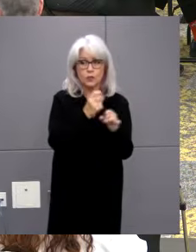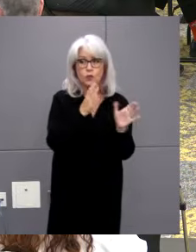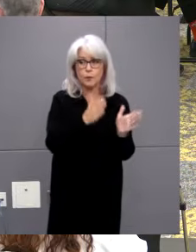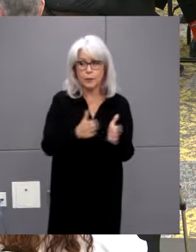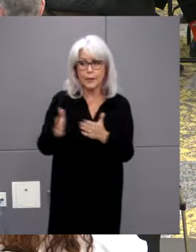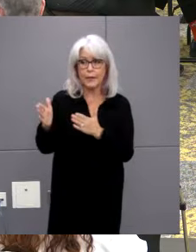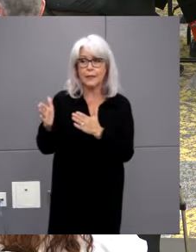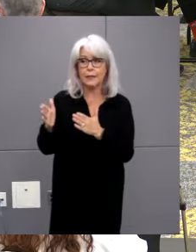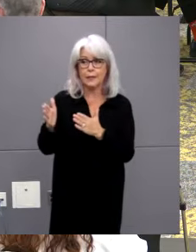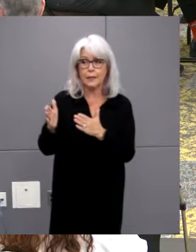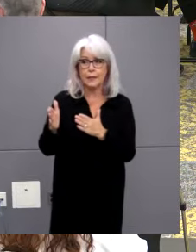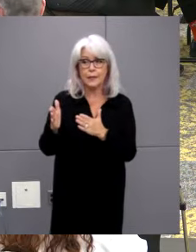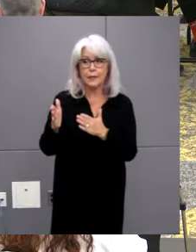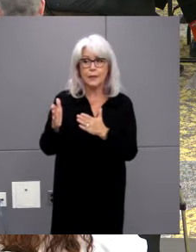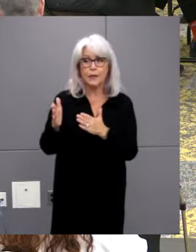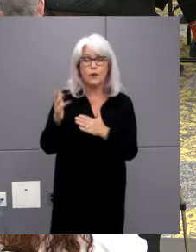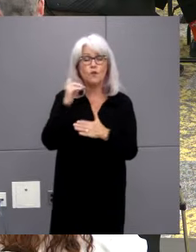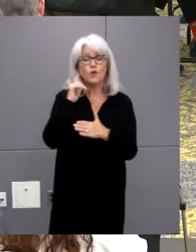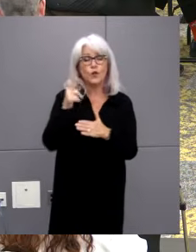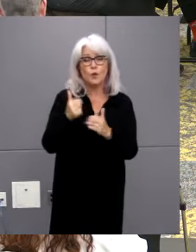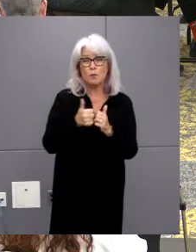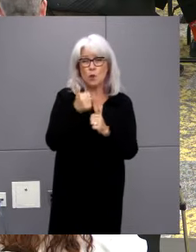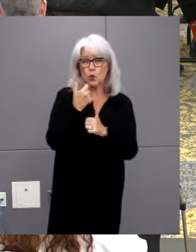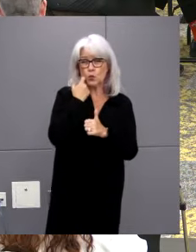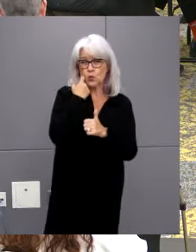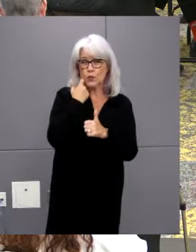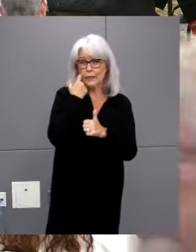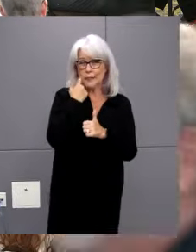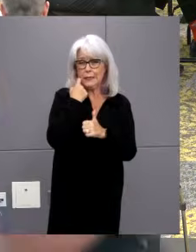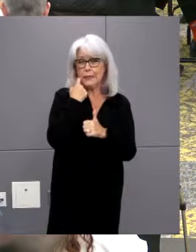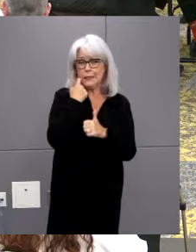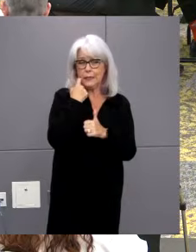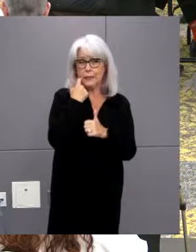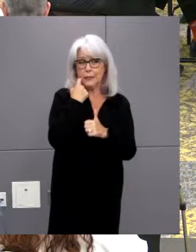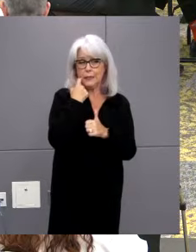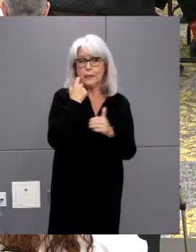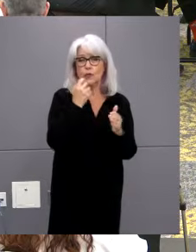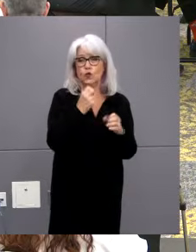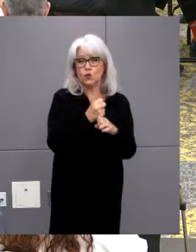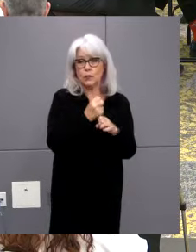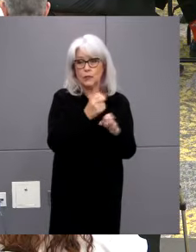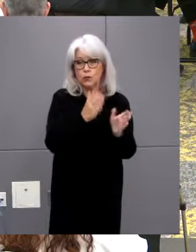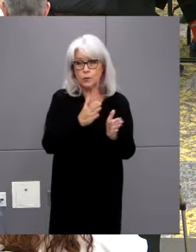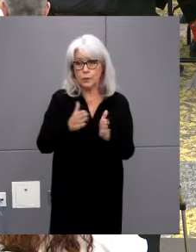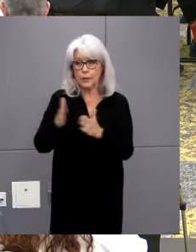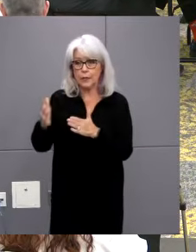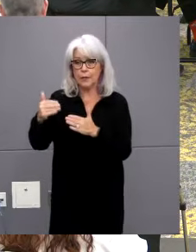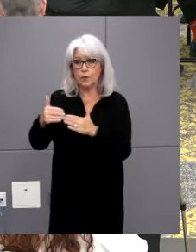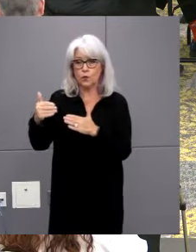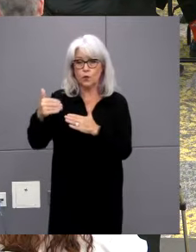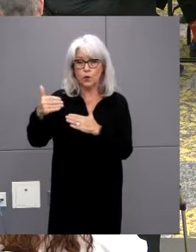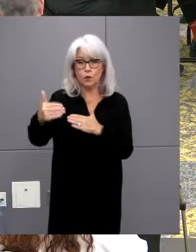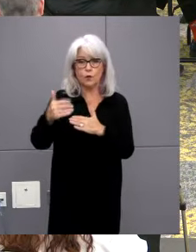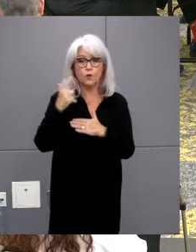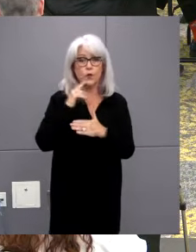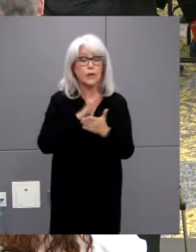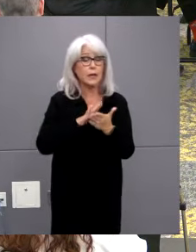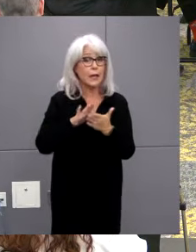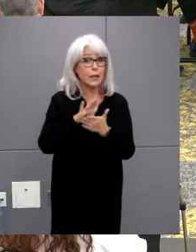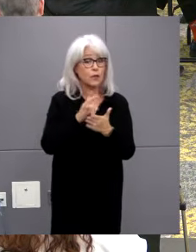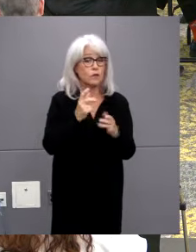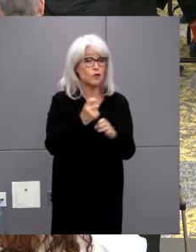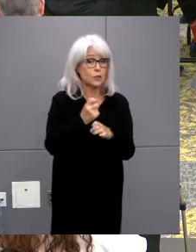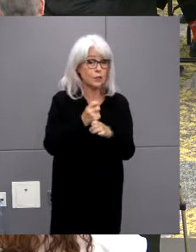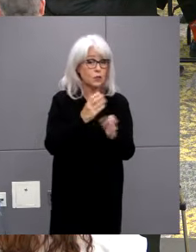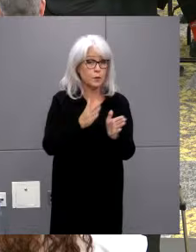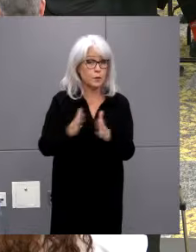be a link to the most recent strategic plan moving forward, so on and so on, and it'll link to the college's strategic plan as approved by